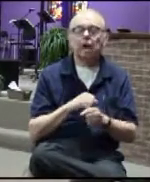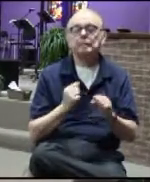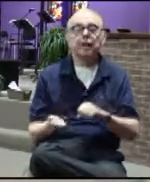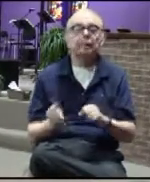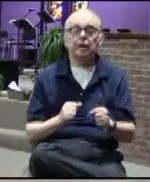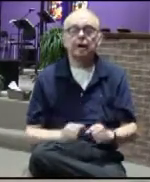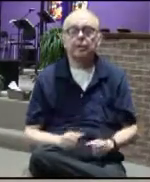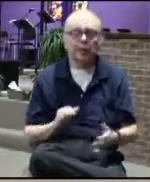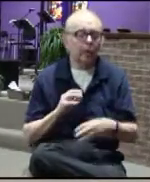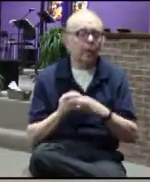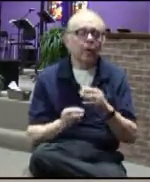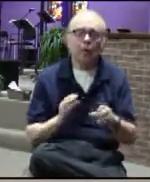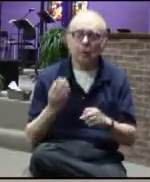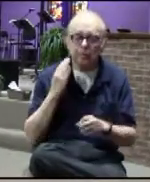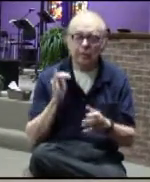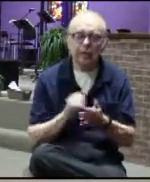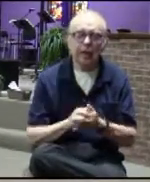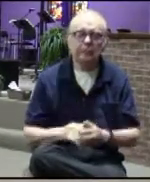that's right